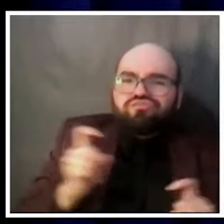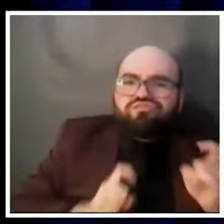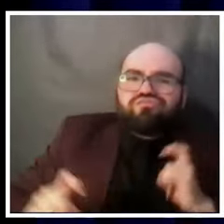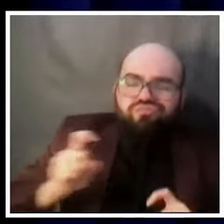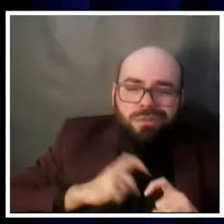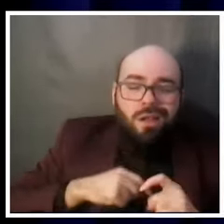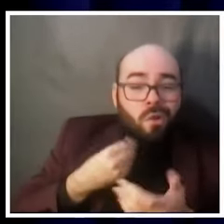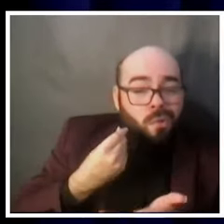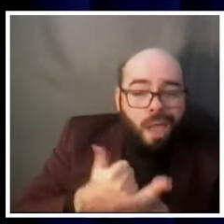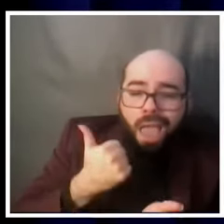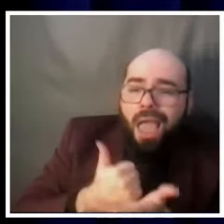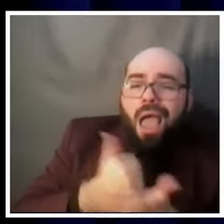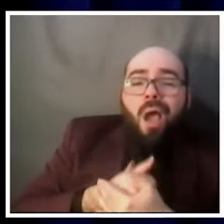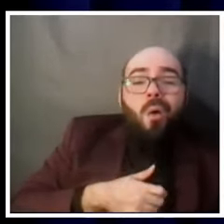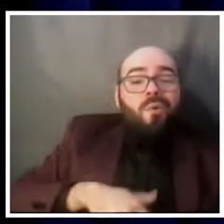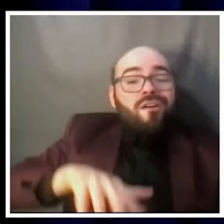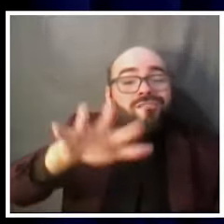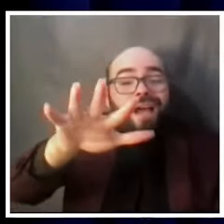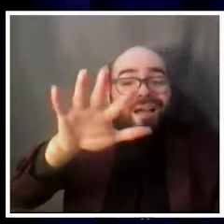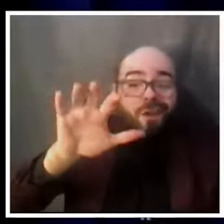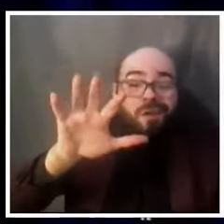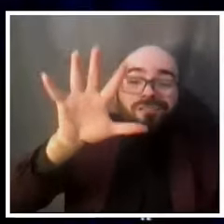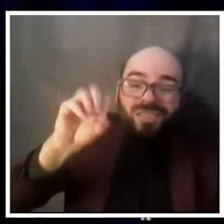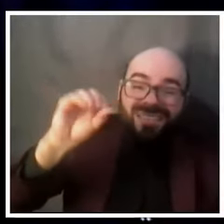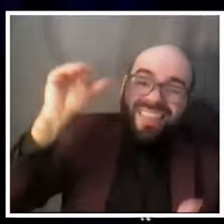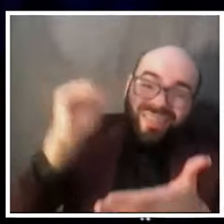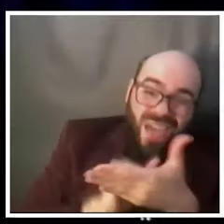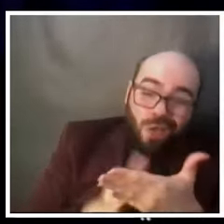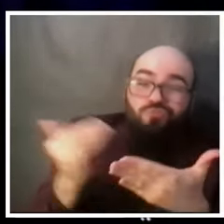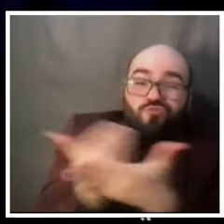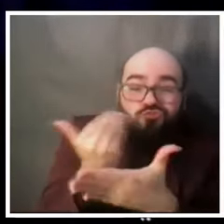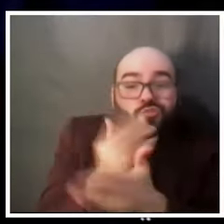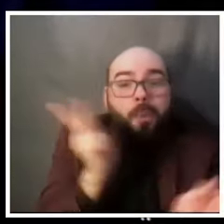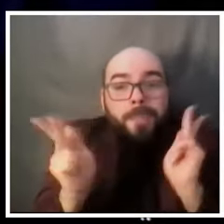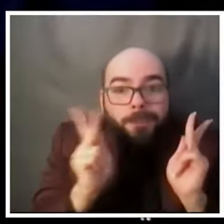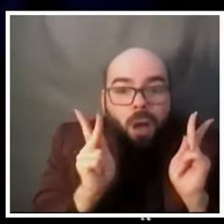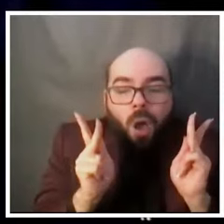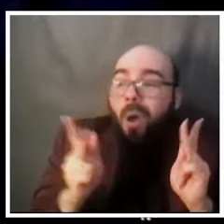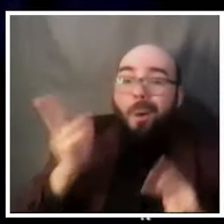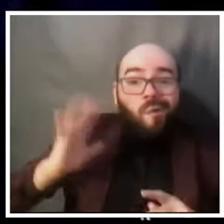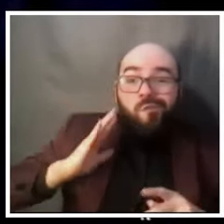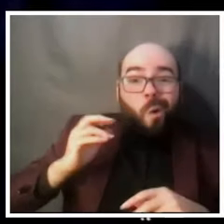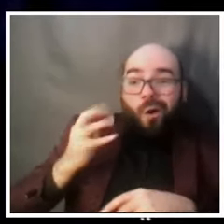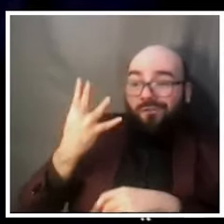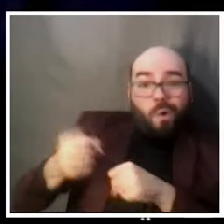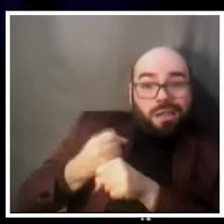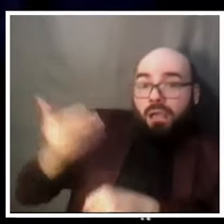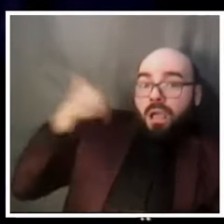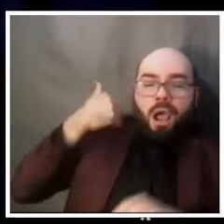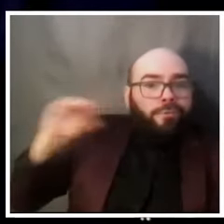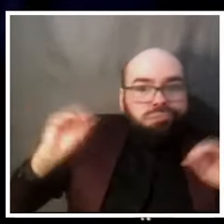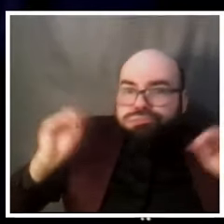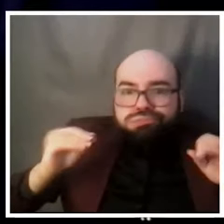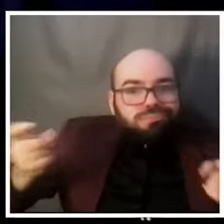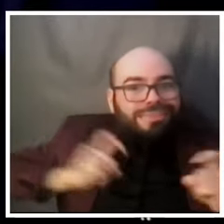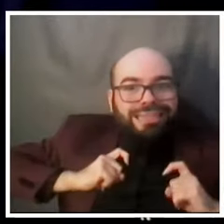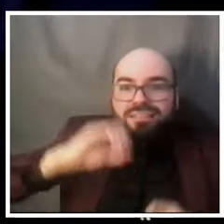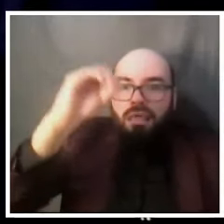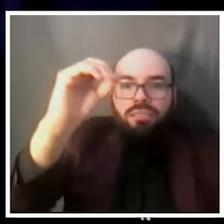150,000 brand new this time around. And they're new contributors. But guess what?